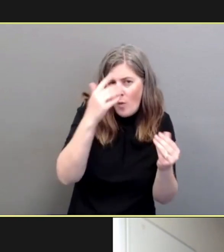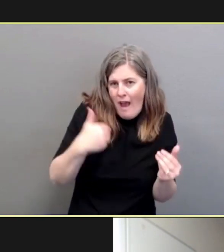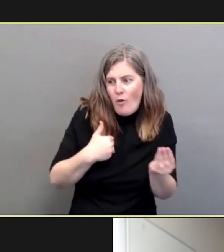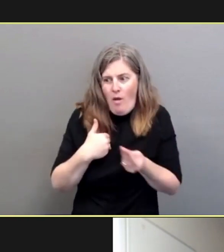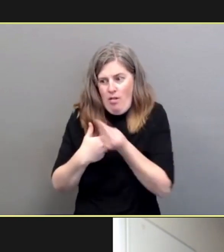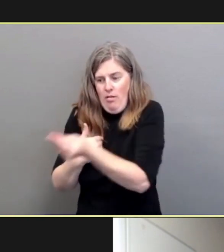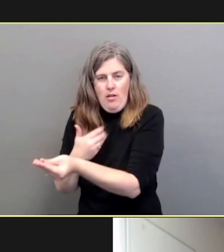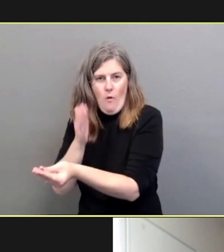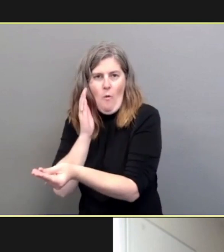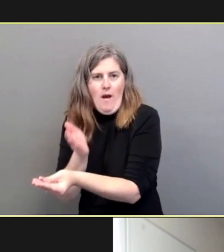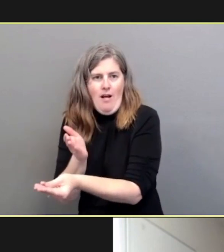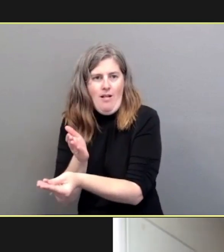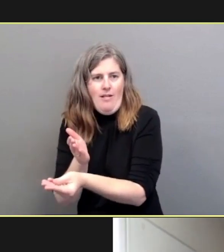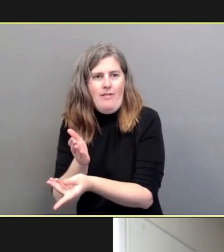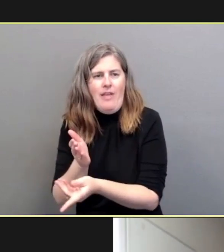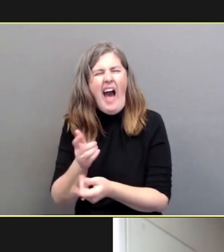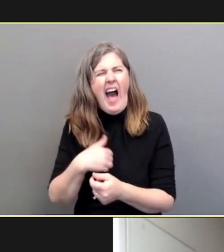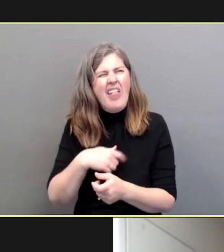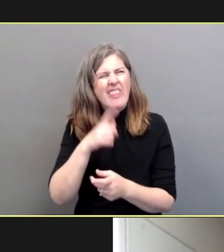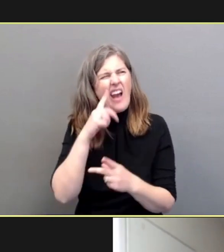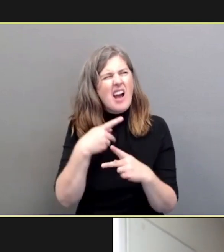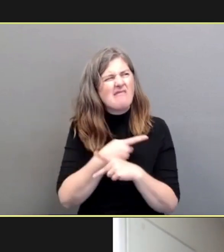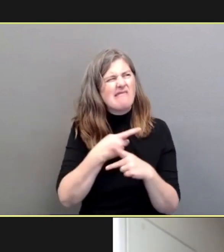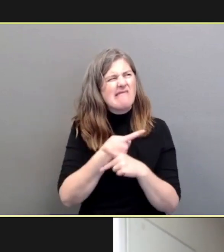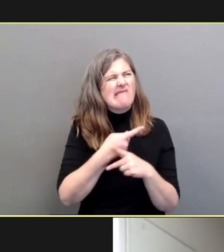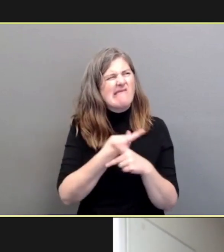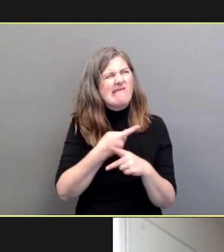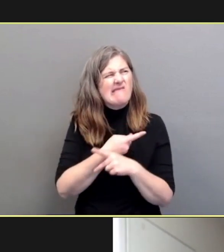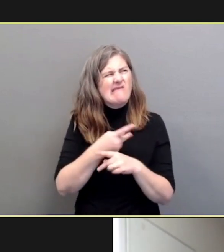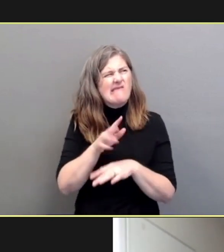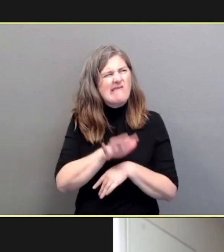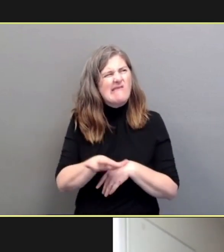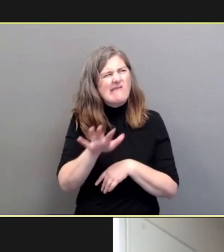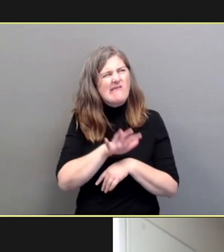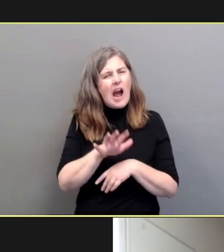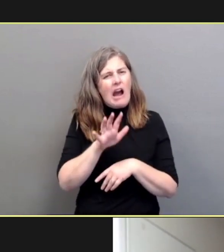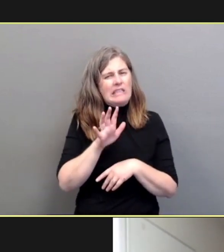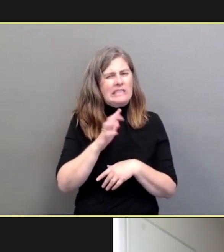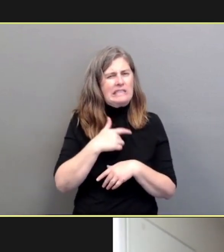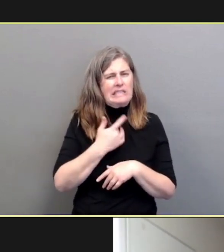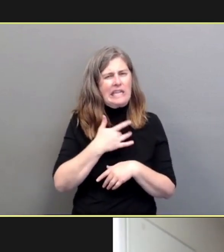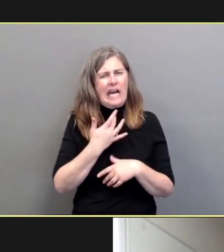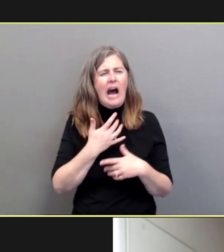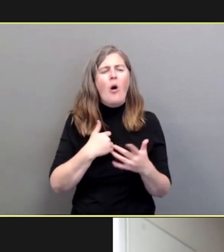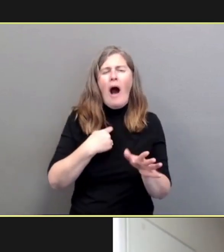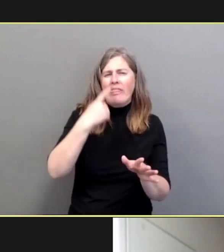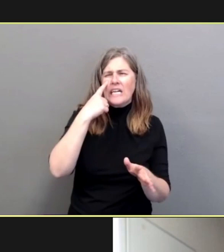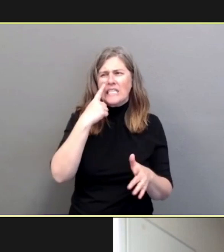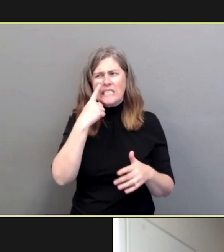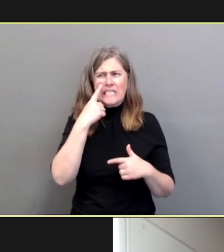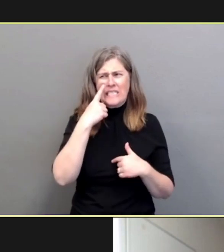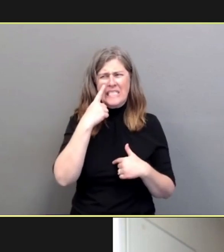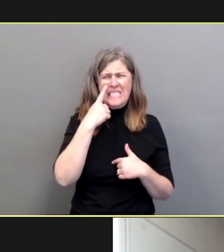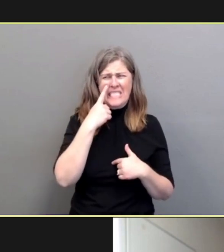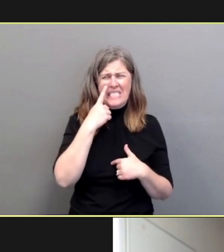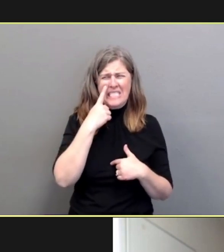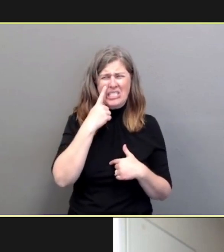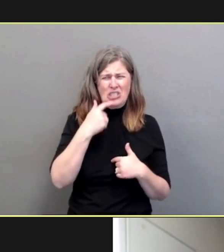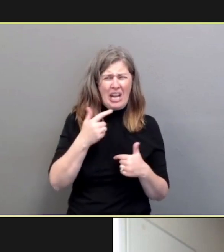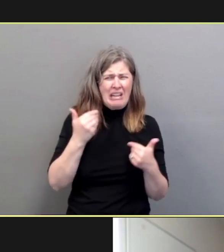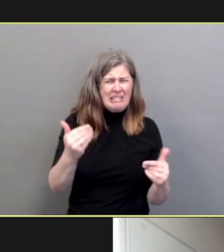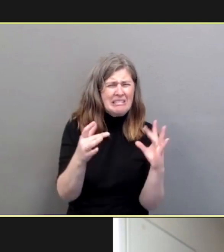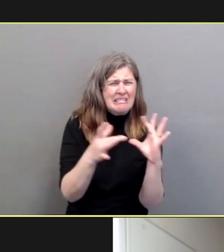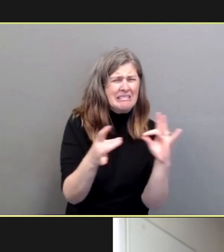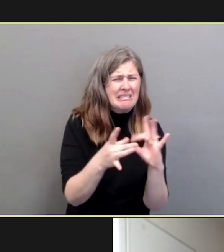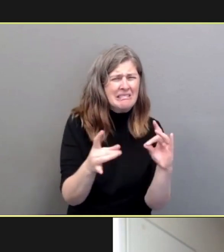think I took a calculated risk of bringing it up without firm documentation because I don't want